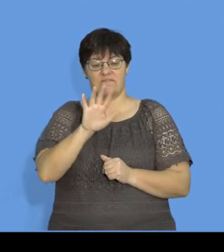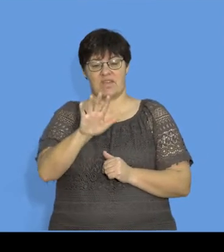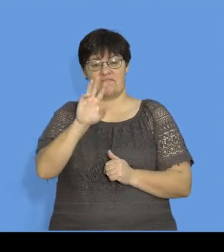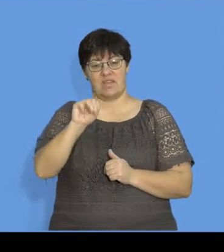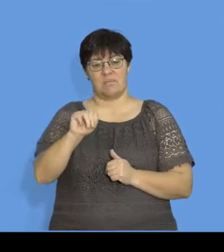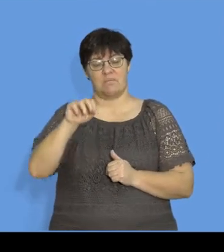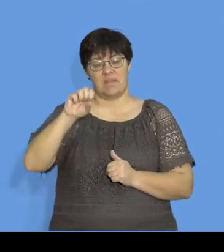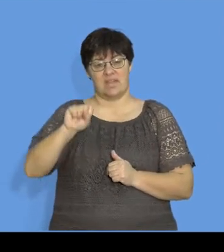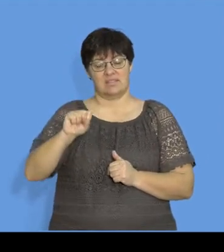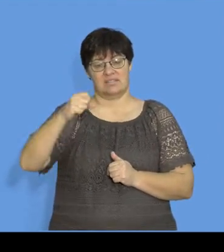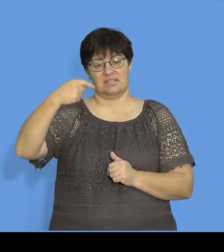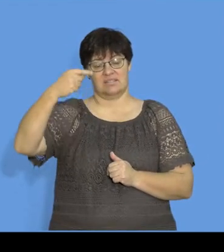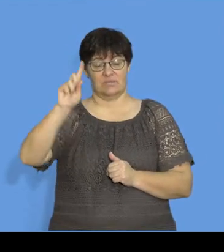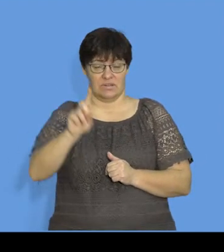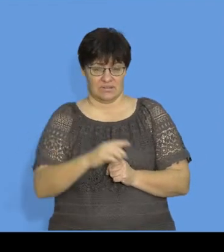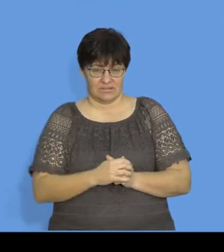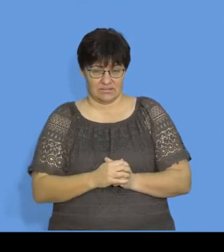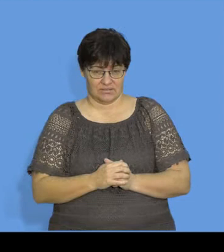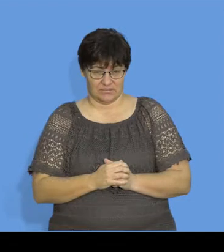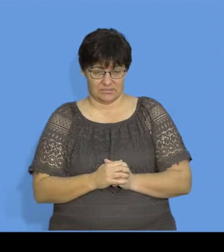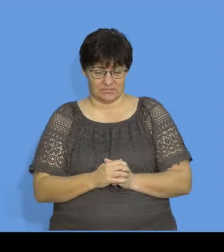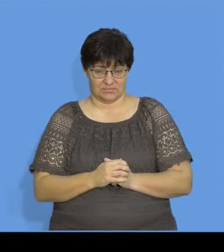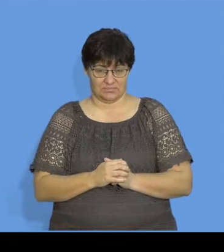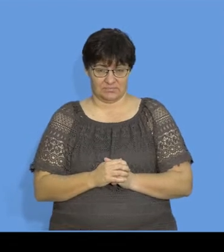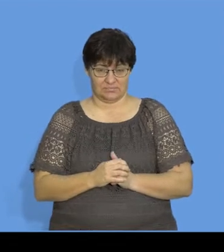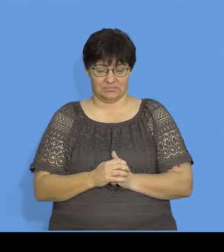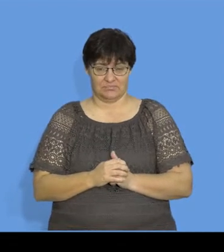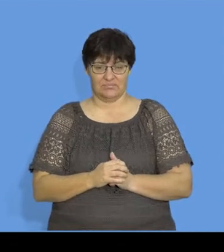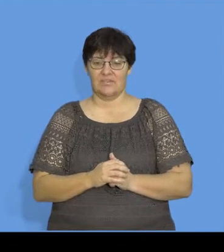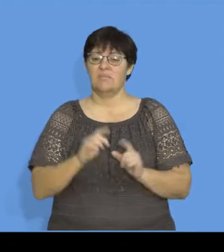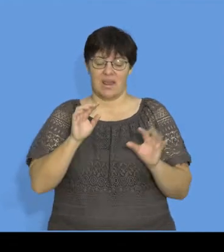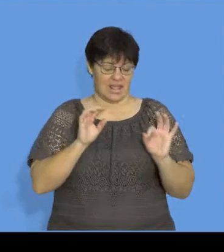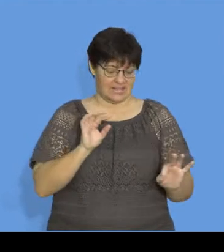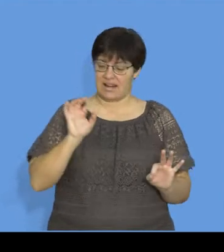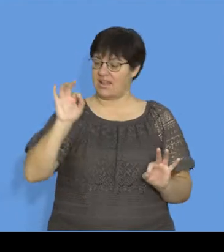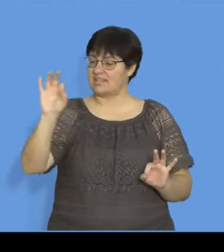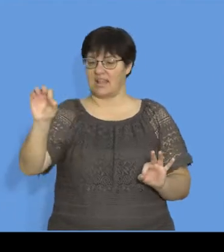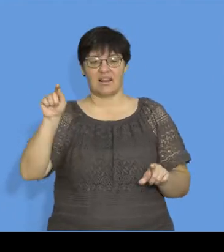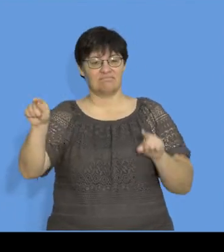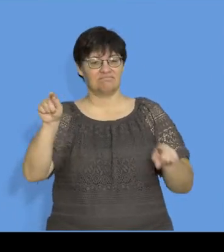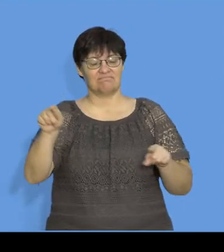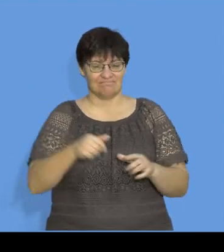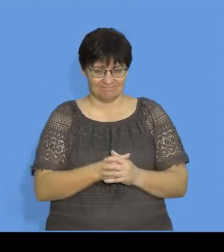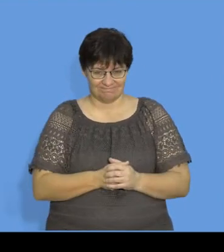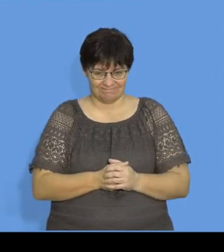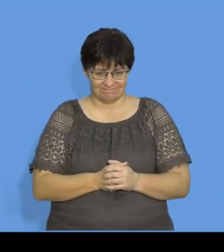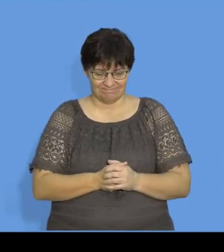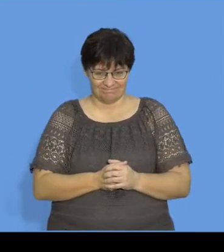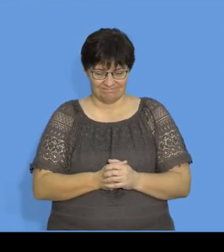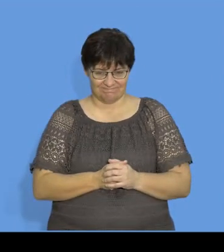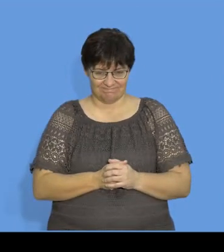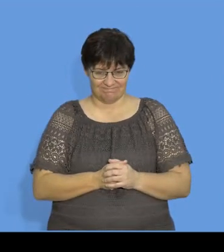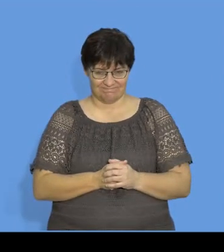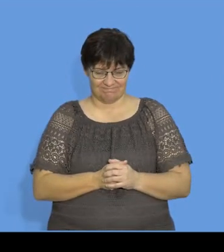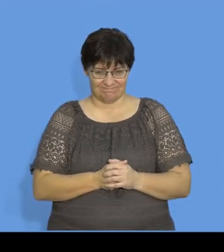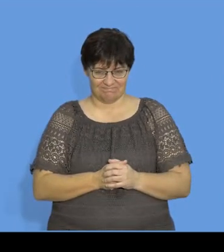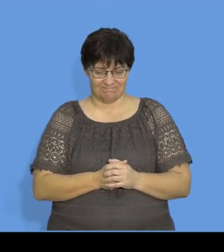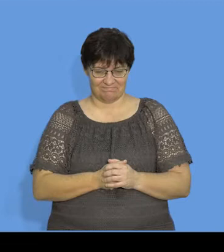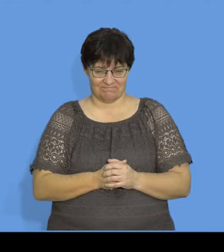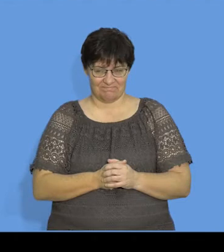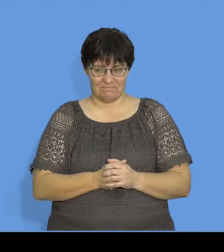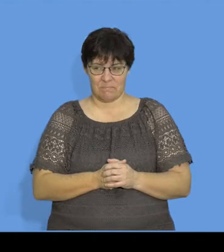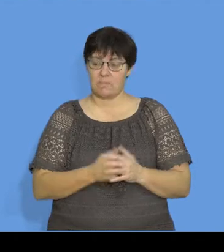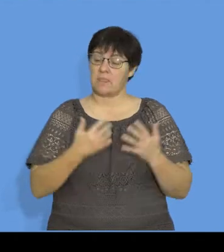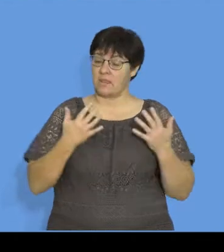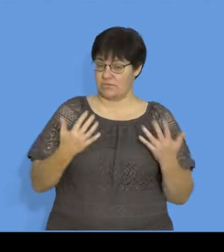12.5 meters per second, which is exactly what I got when I used the gradient of the graph.